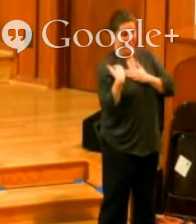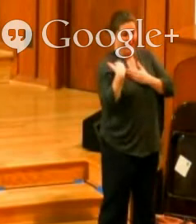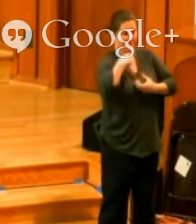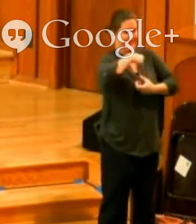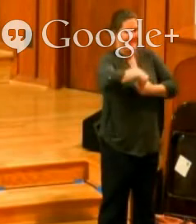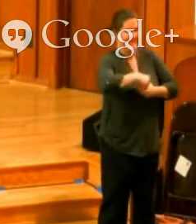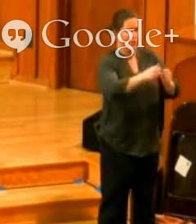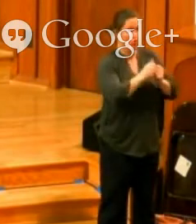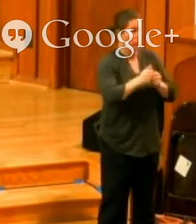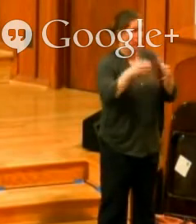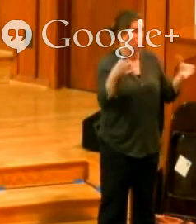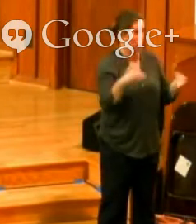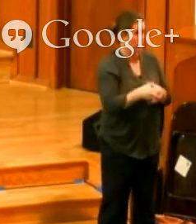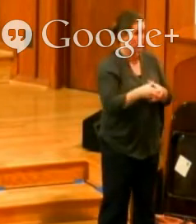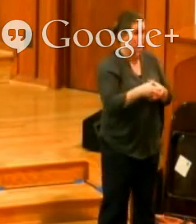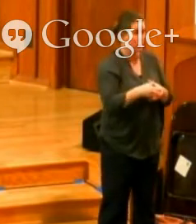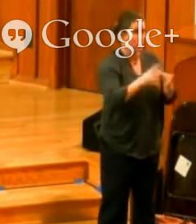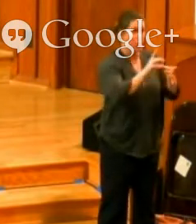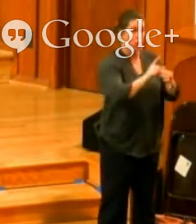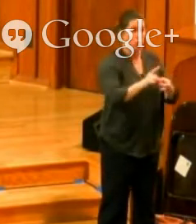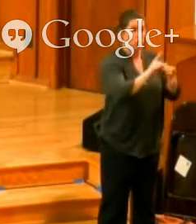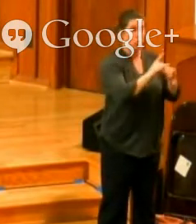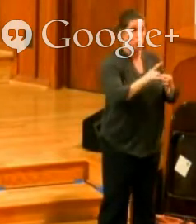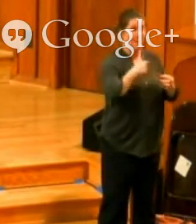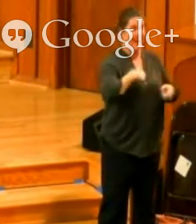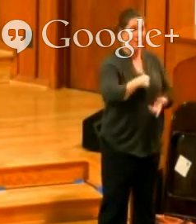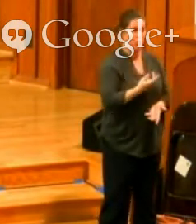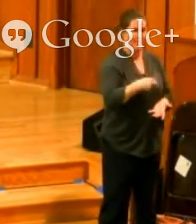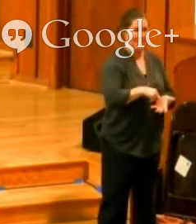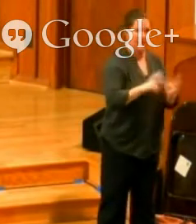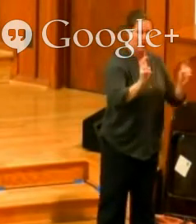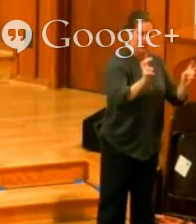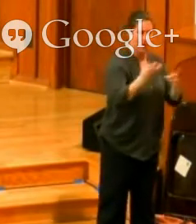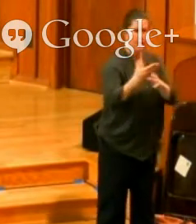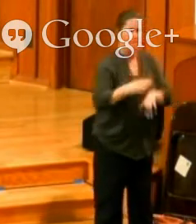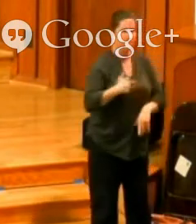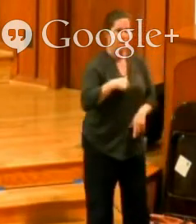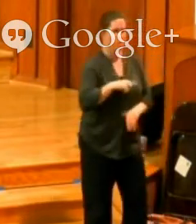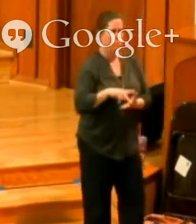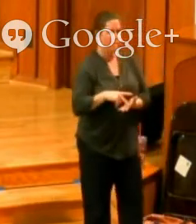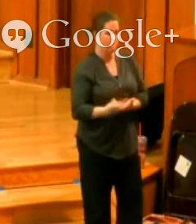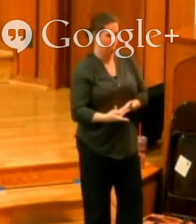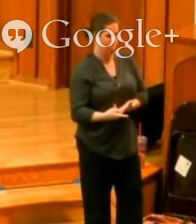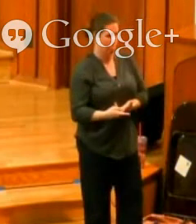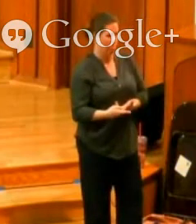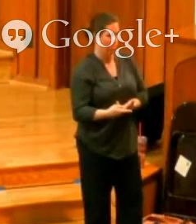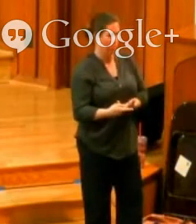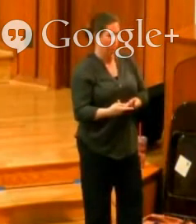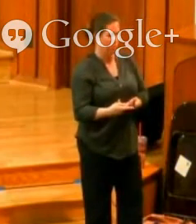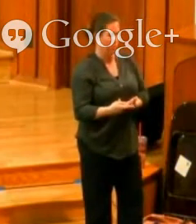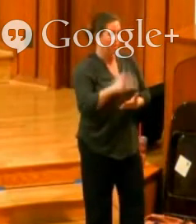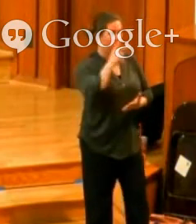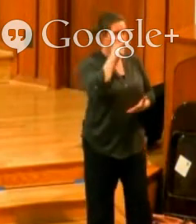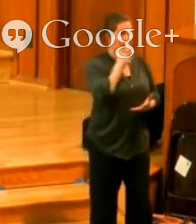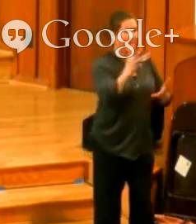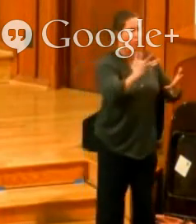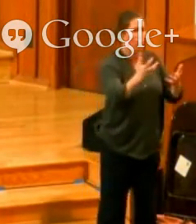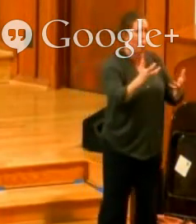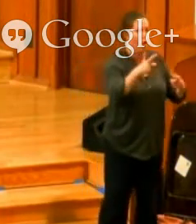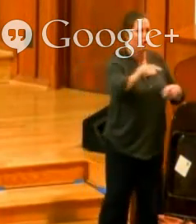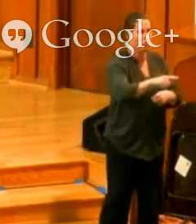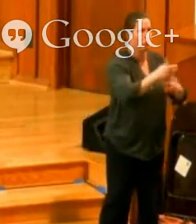What's that famous saying? United we stand, what else? Divided we fall. The devil wants to keep us